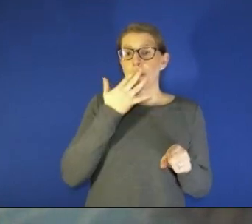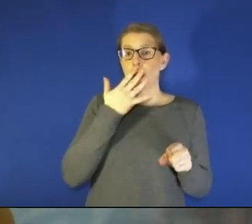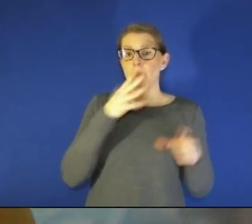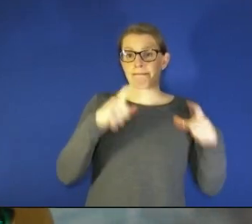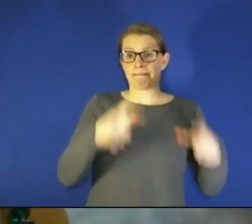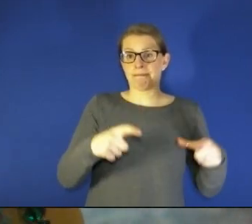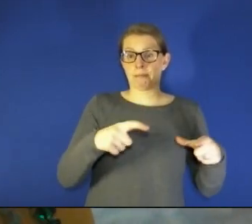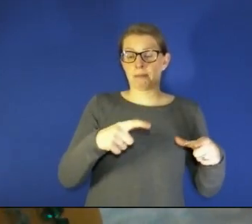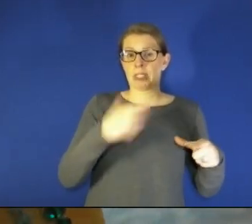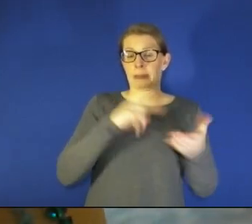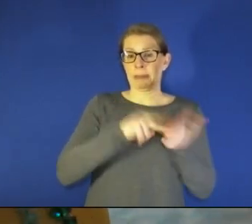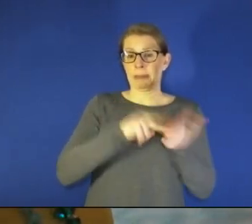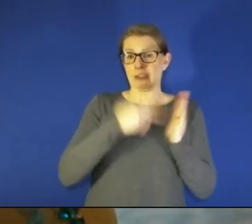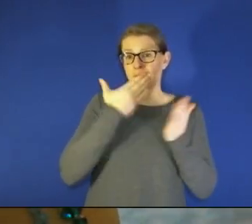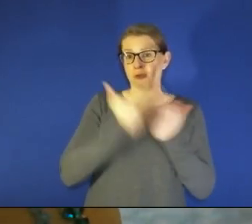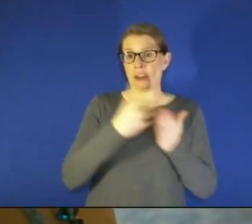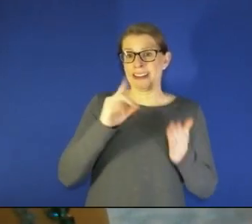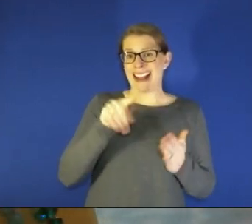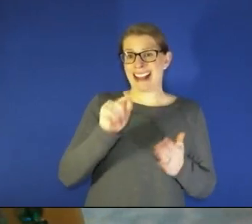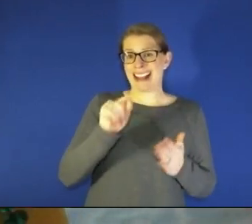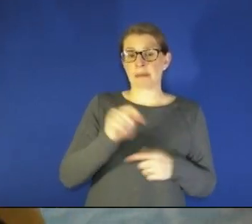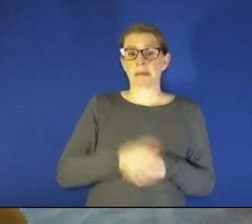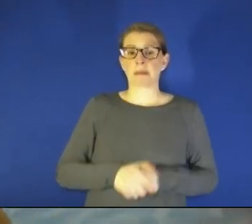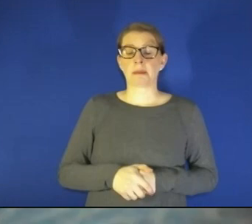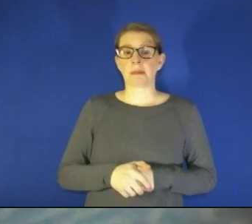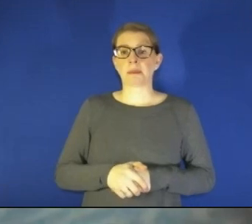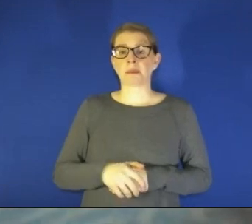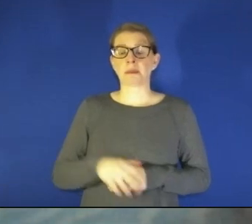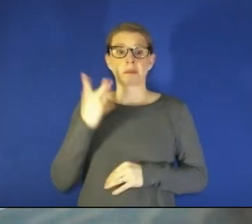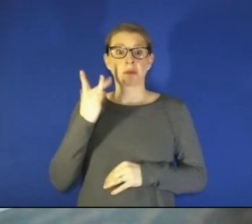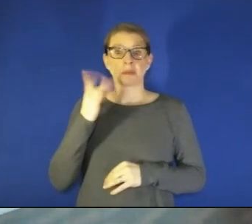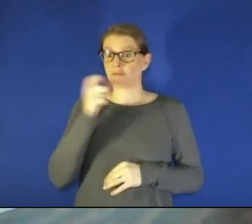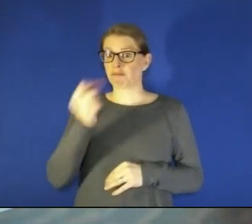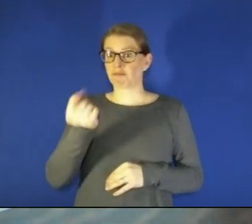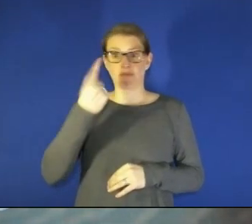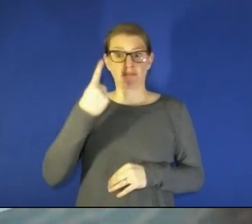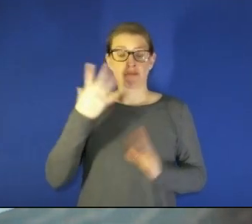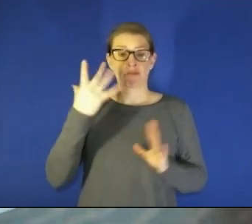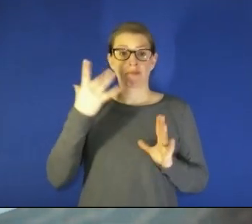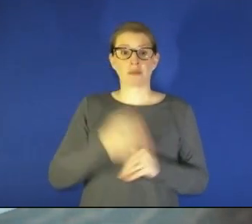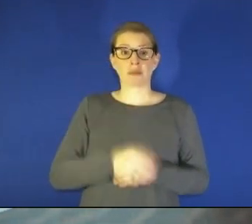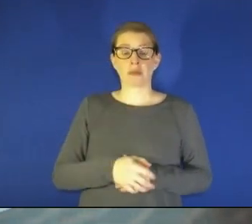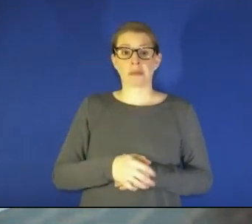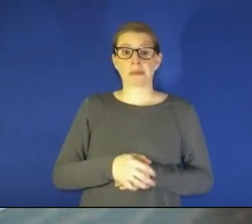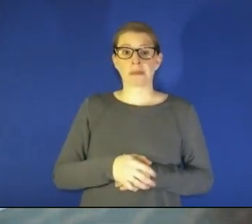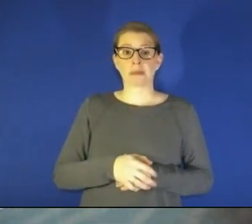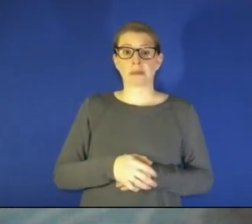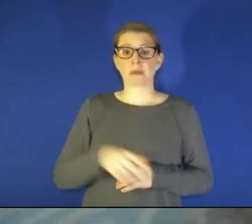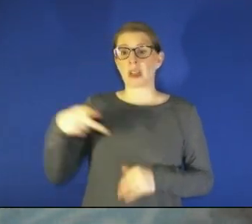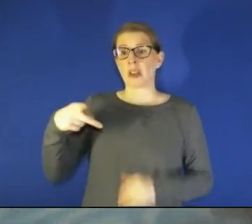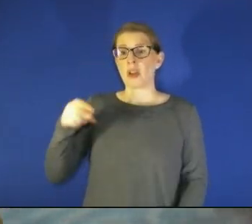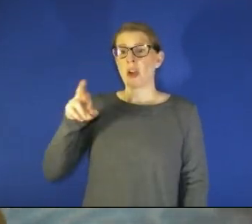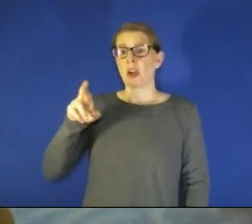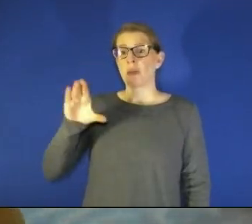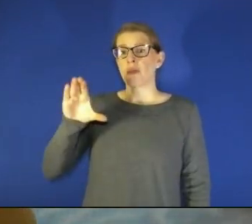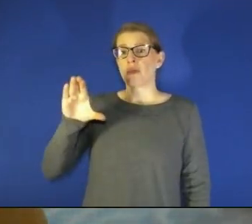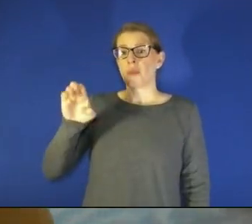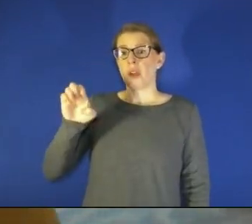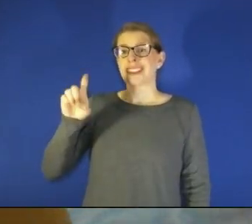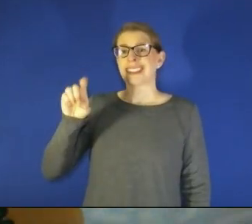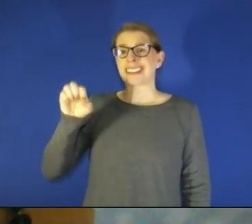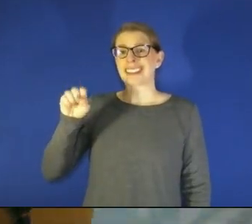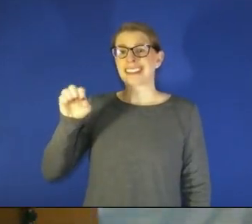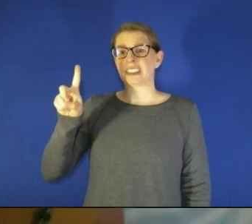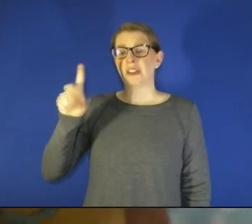And things to avoid, which we don't completely understand, obviously, is, but one of the main things is processed food. So clearly, when you